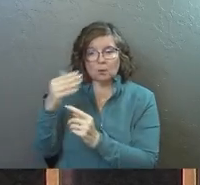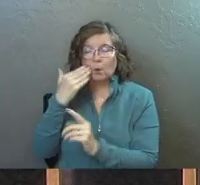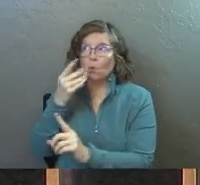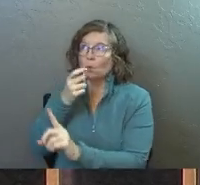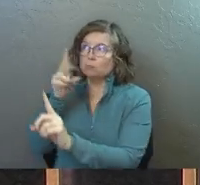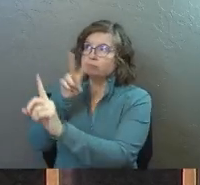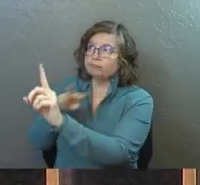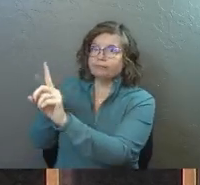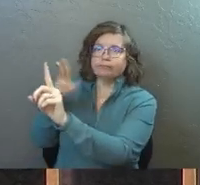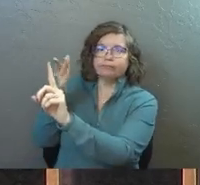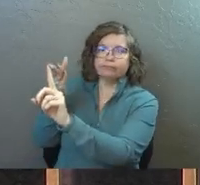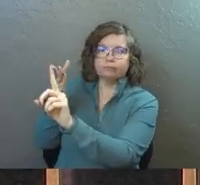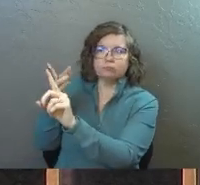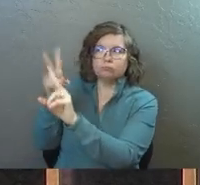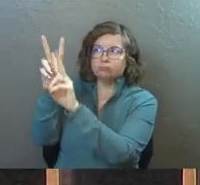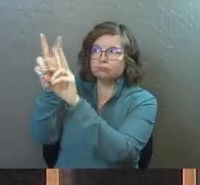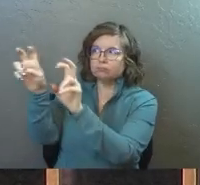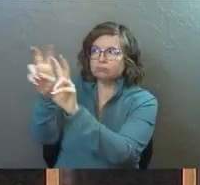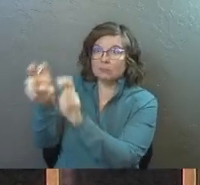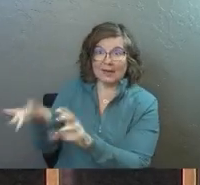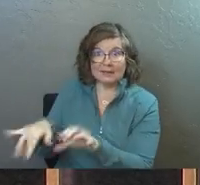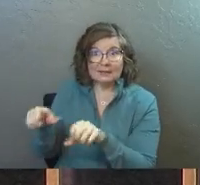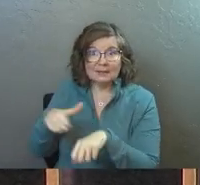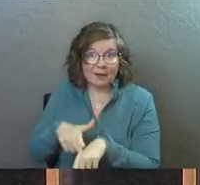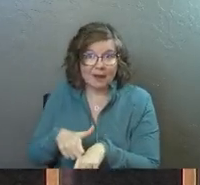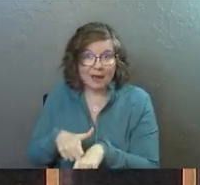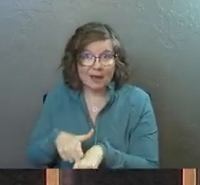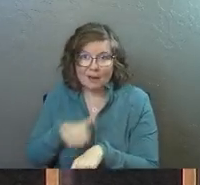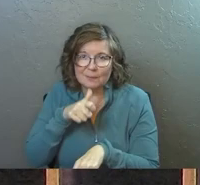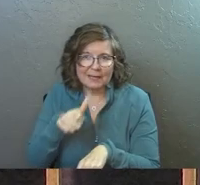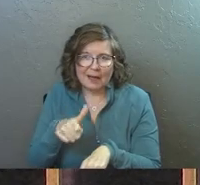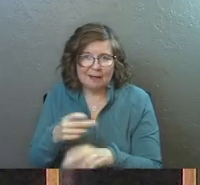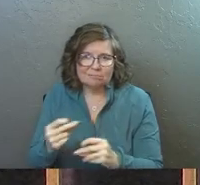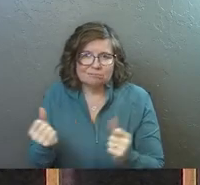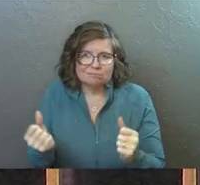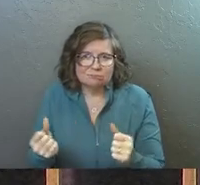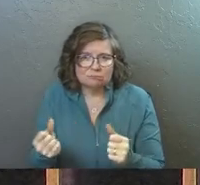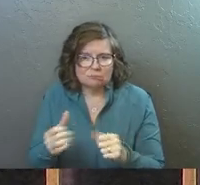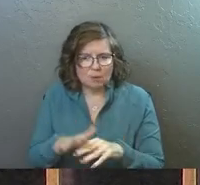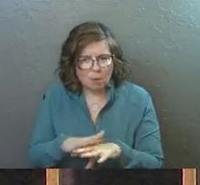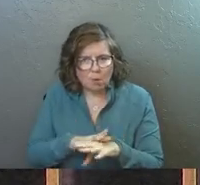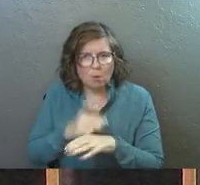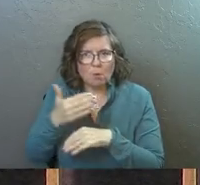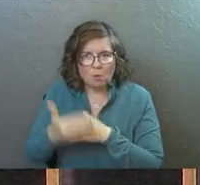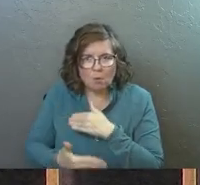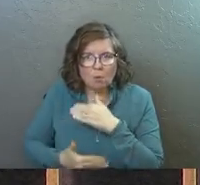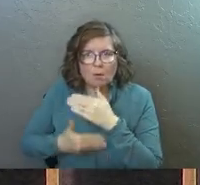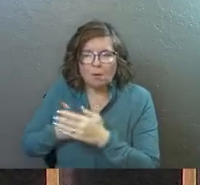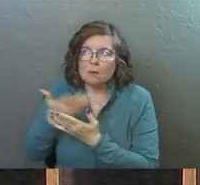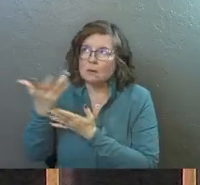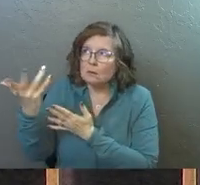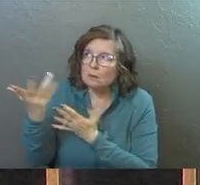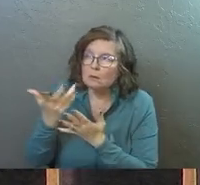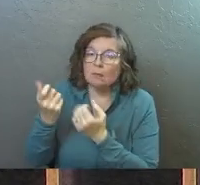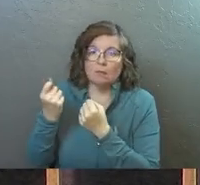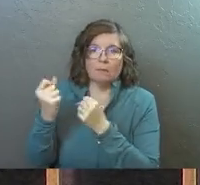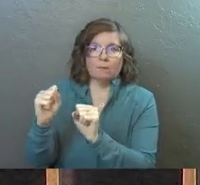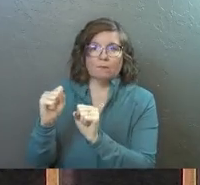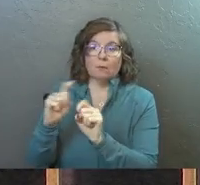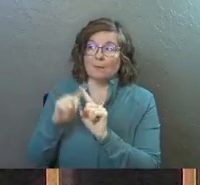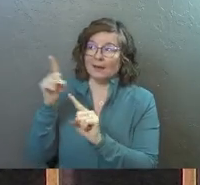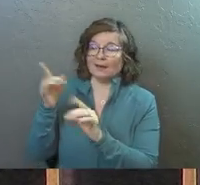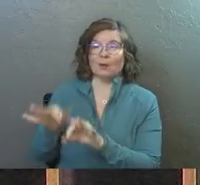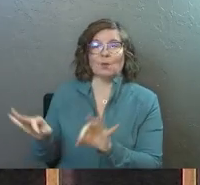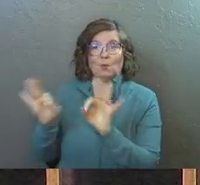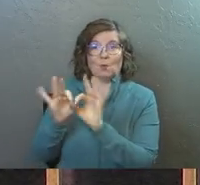him. And it takes time, doesn't it? It takes time. It takes effort. But